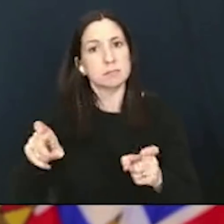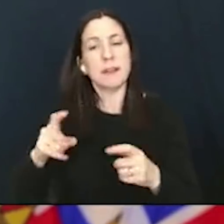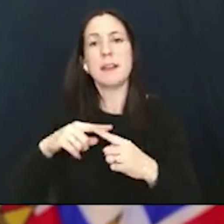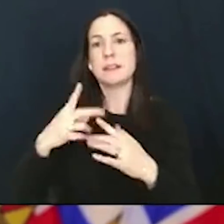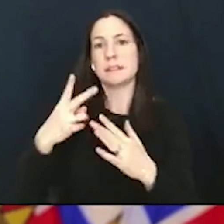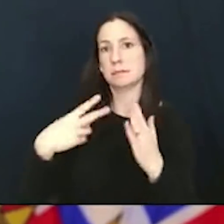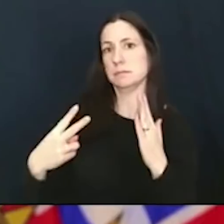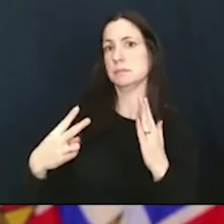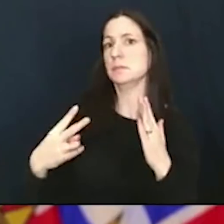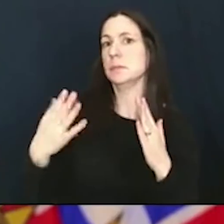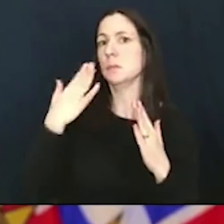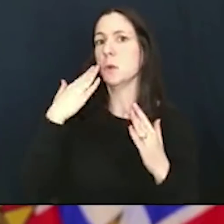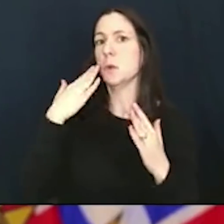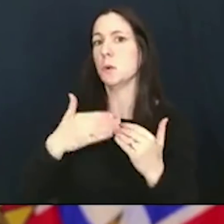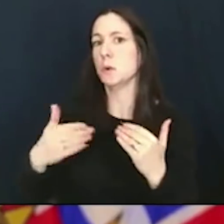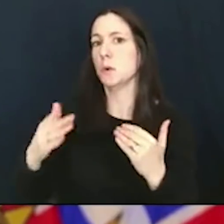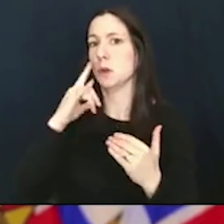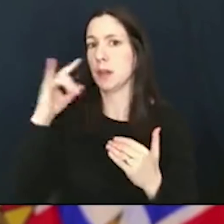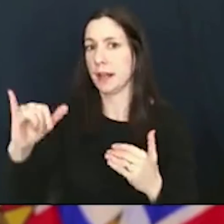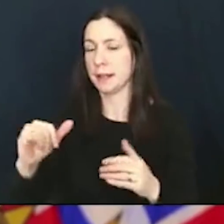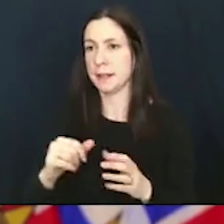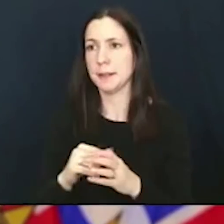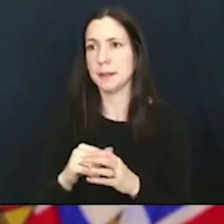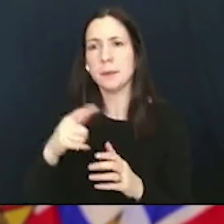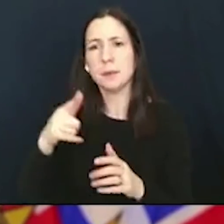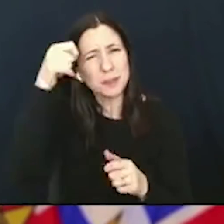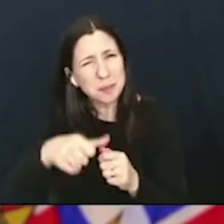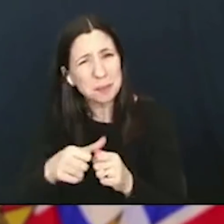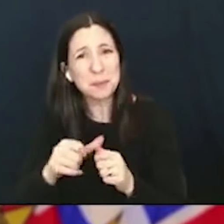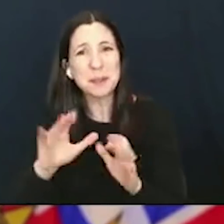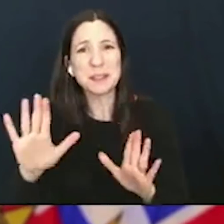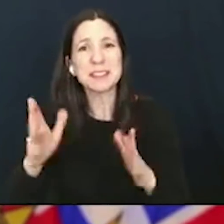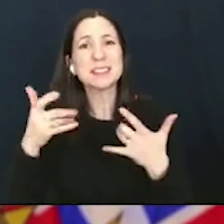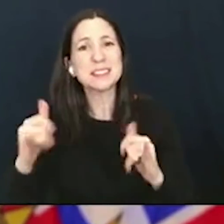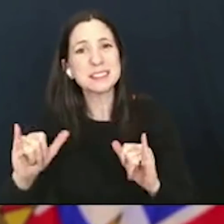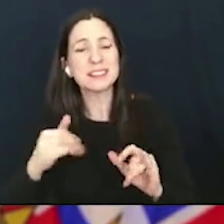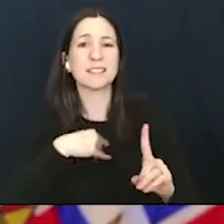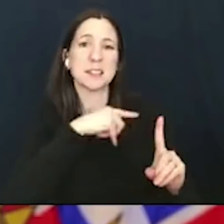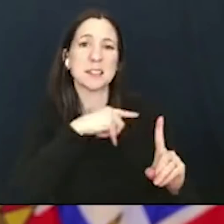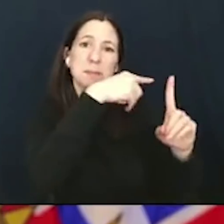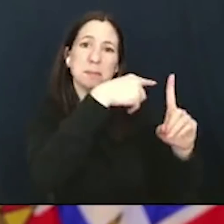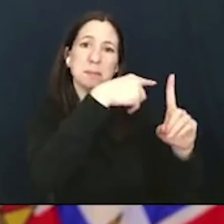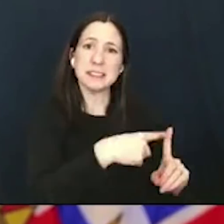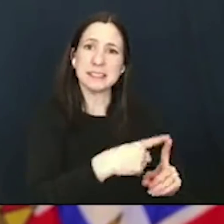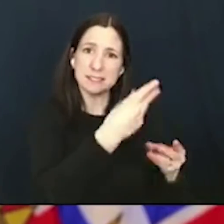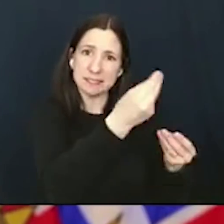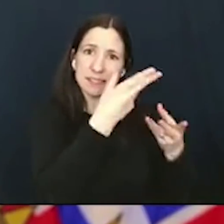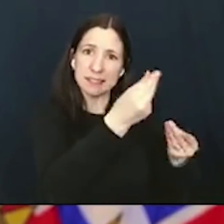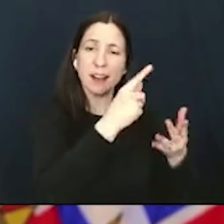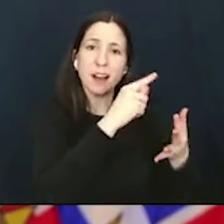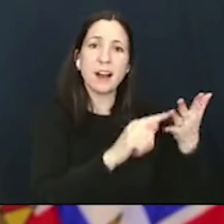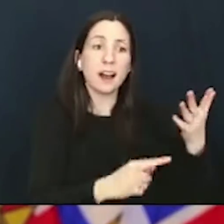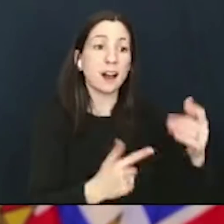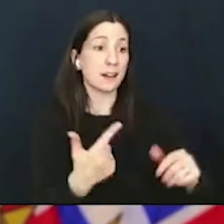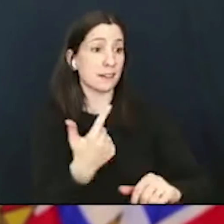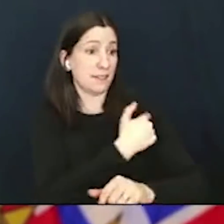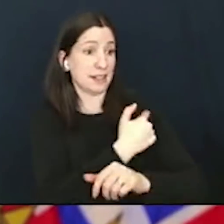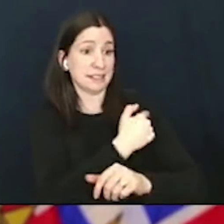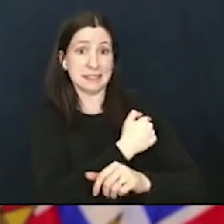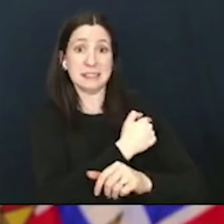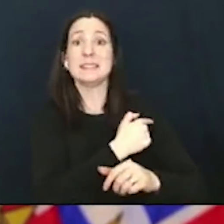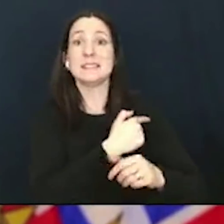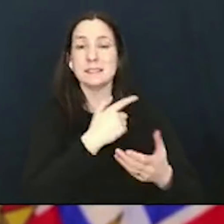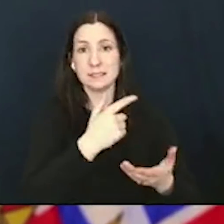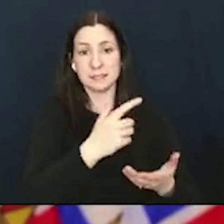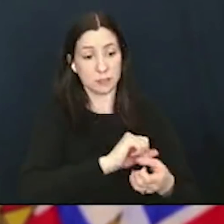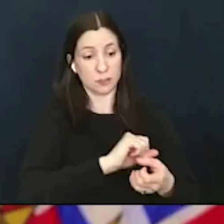This is in contrast and balanced with the positive news that we have about how effective these vaccines that we have are working in